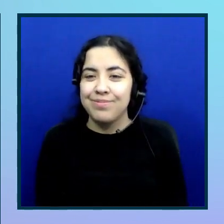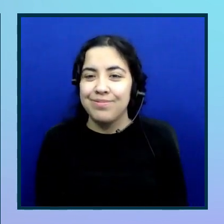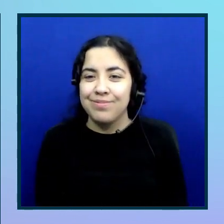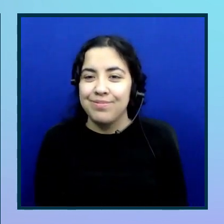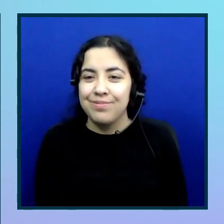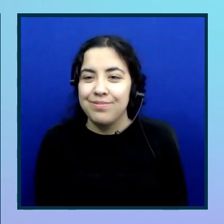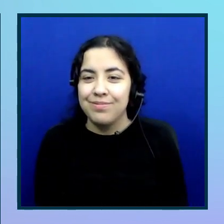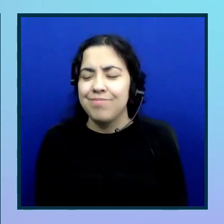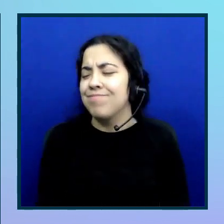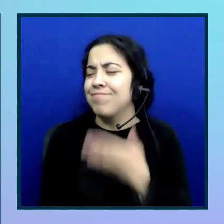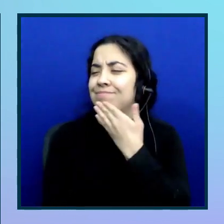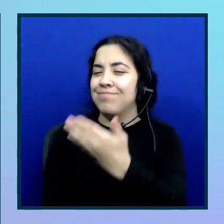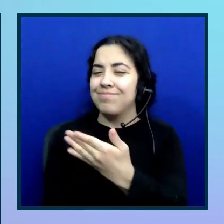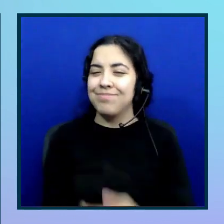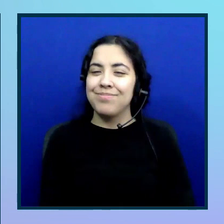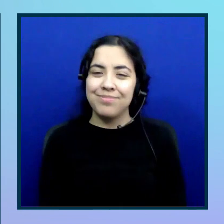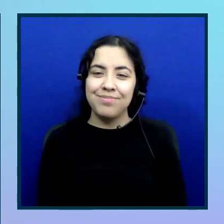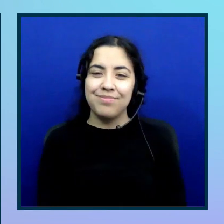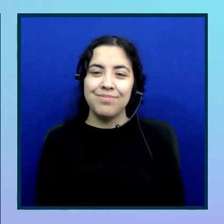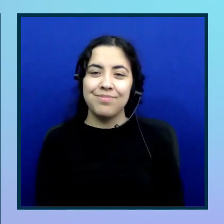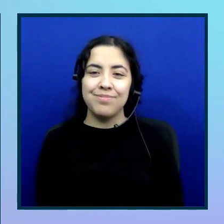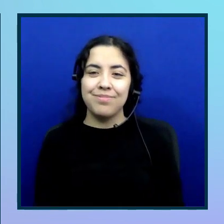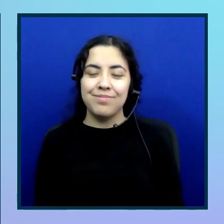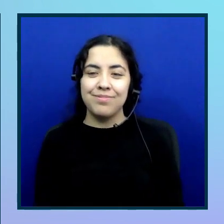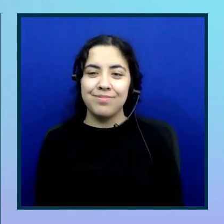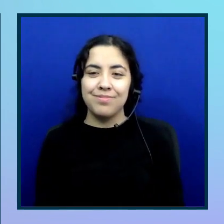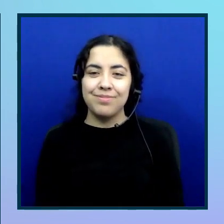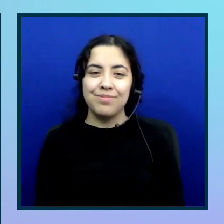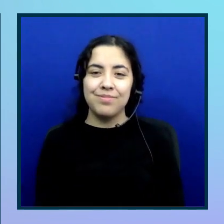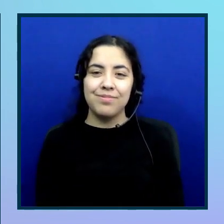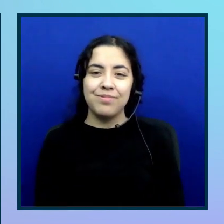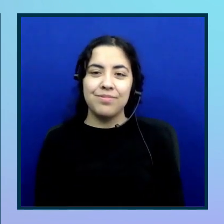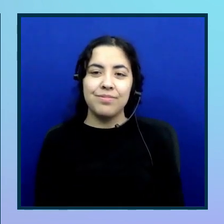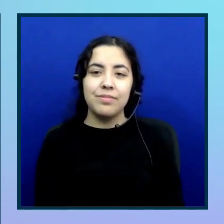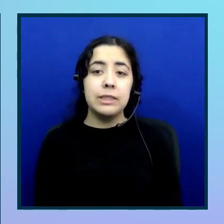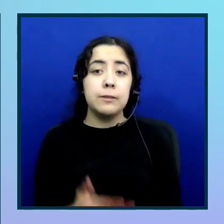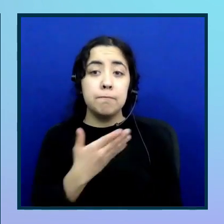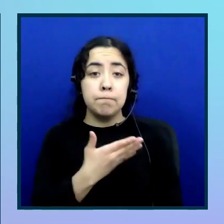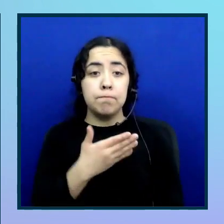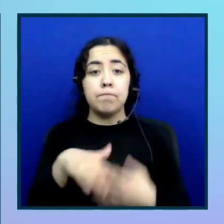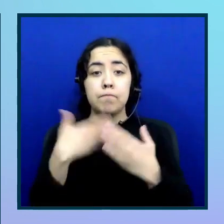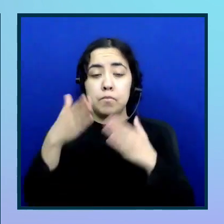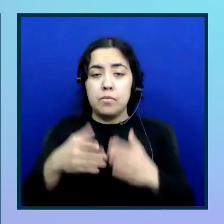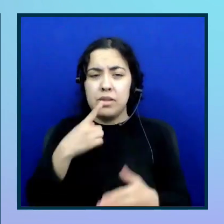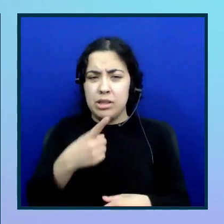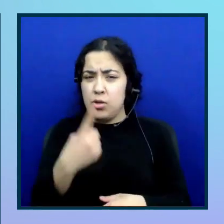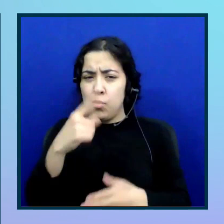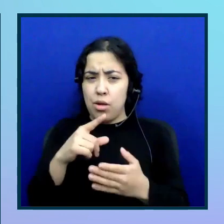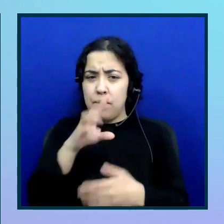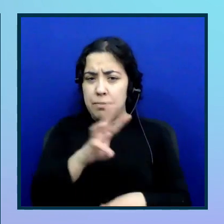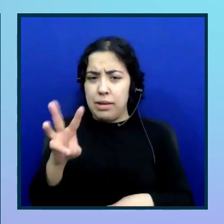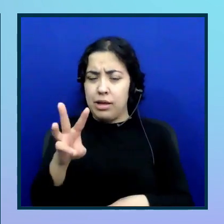Awesome. Thank you, Glenda. Mm-hmm. Okay. Okay, so this person says, this is just one page and